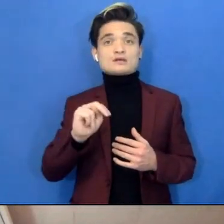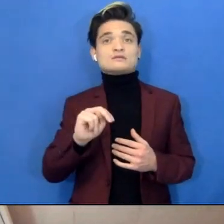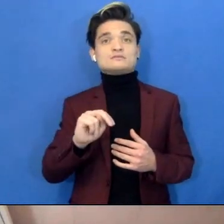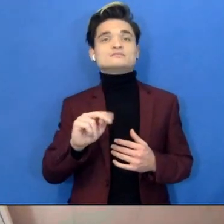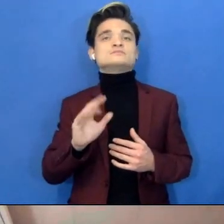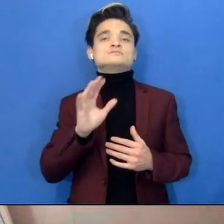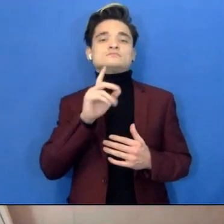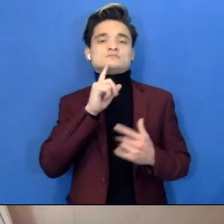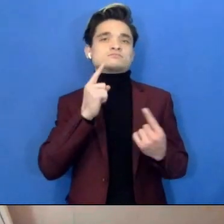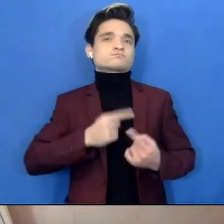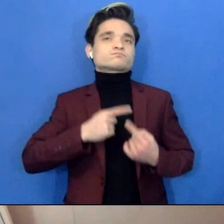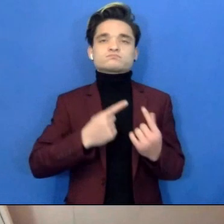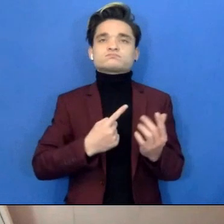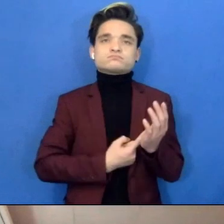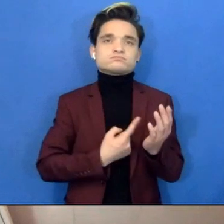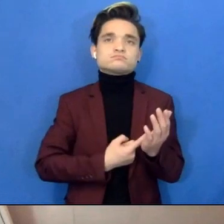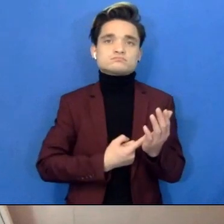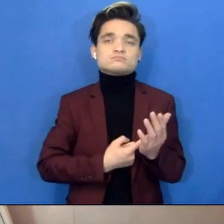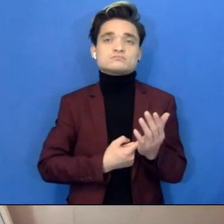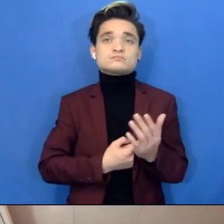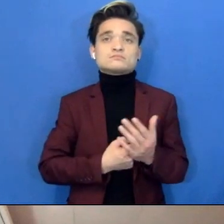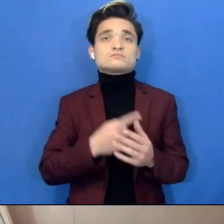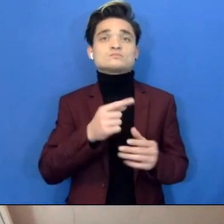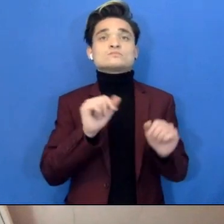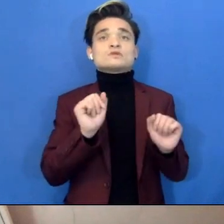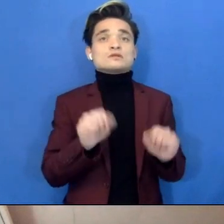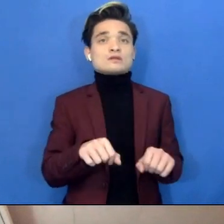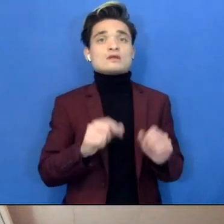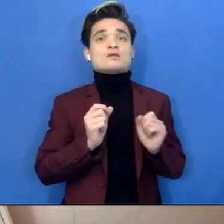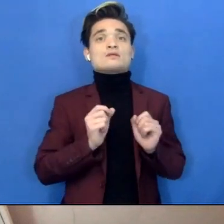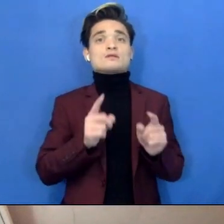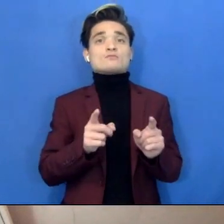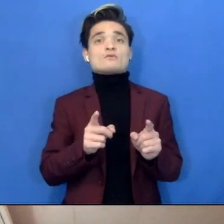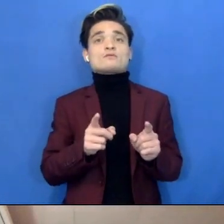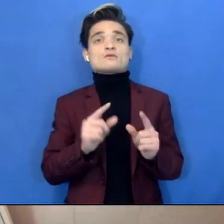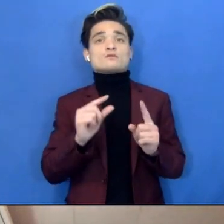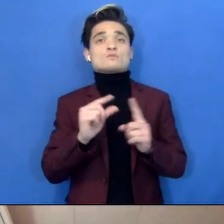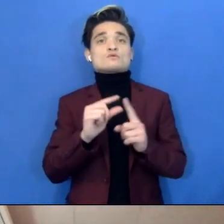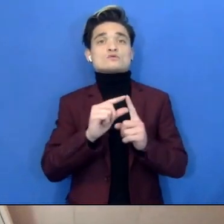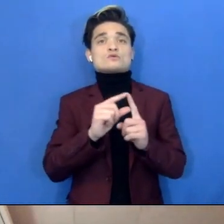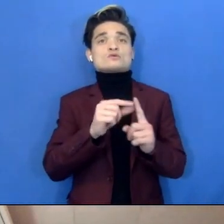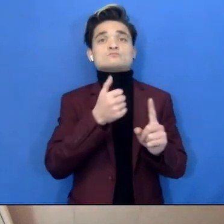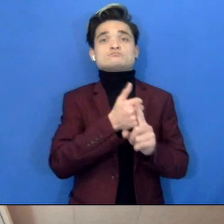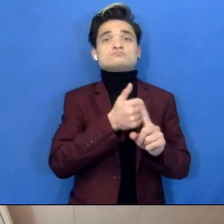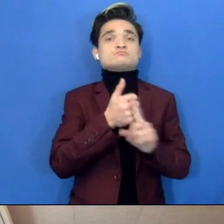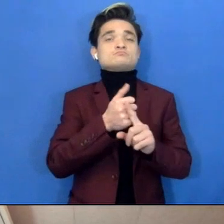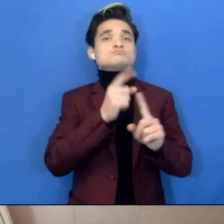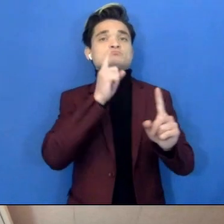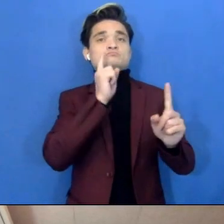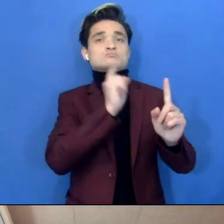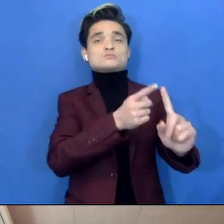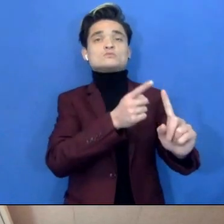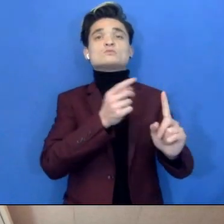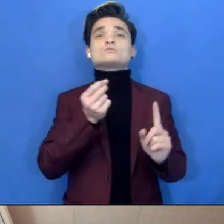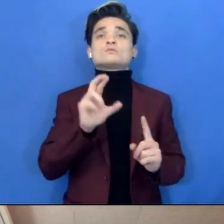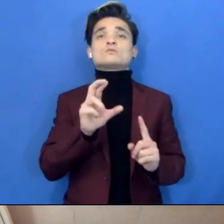words are the goal. You can also improvise where words are the consequence of something else. And so Felipe, he